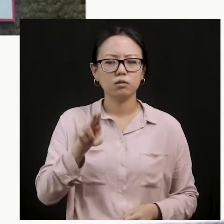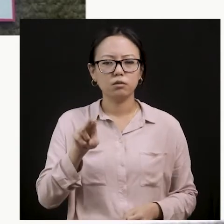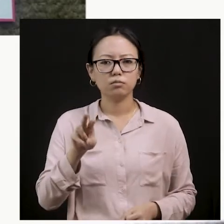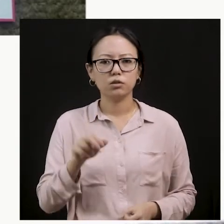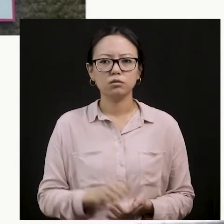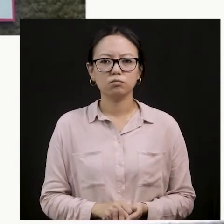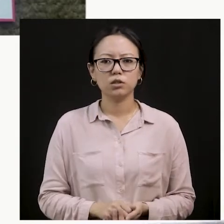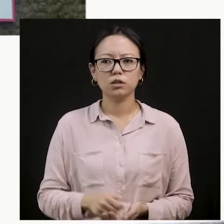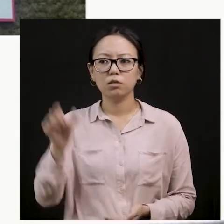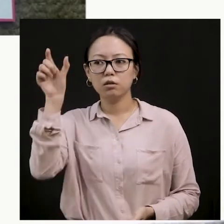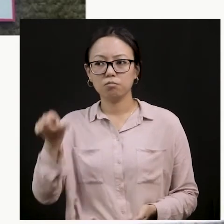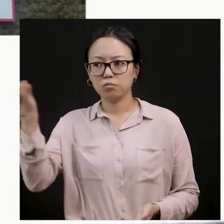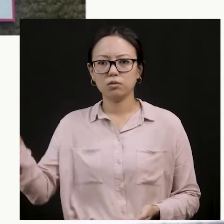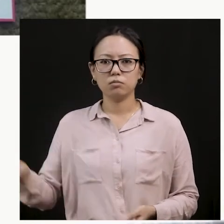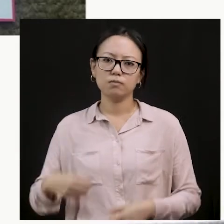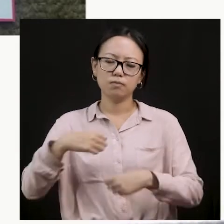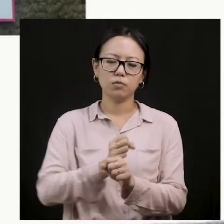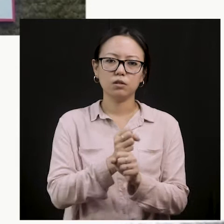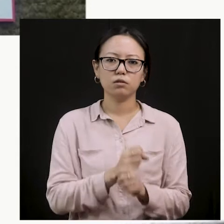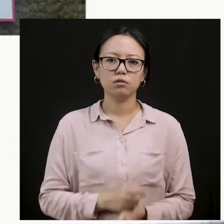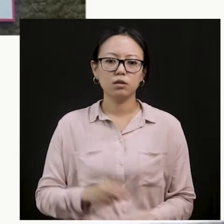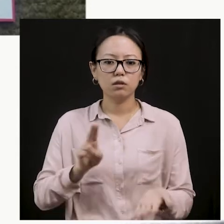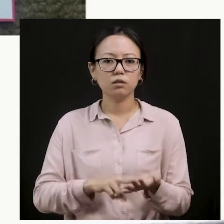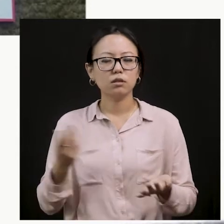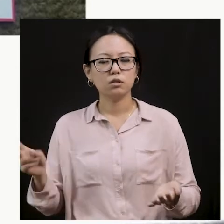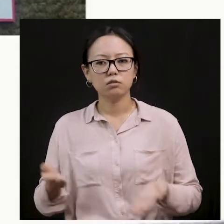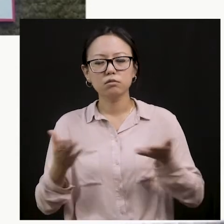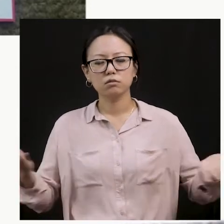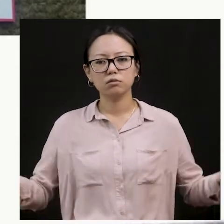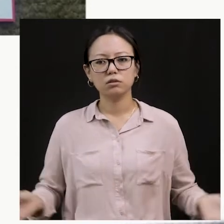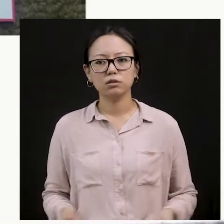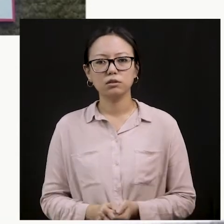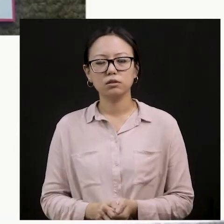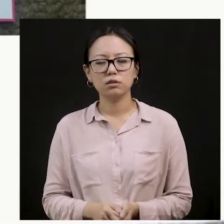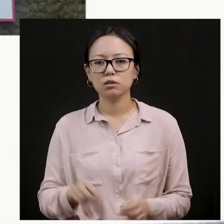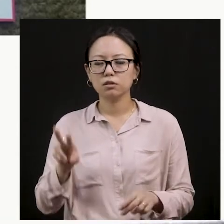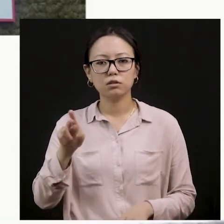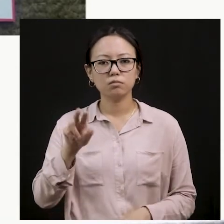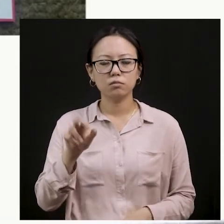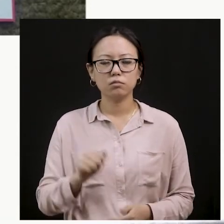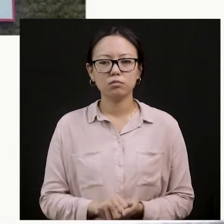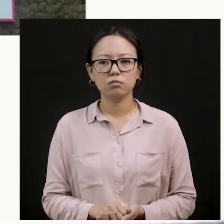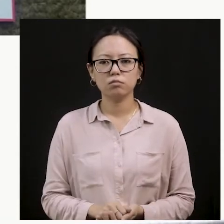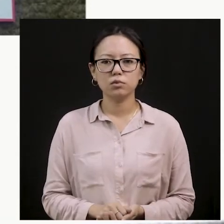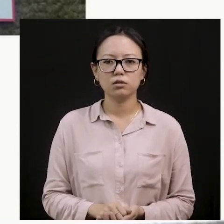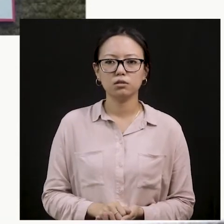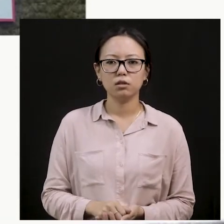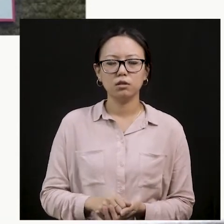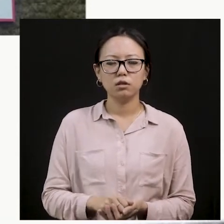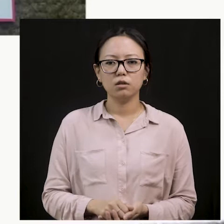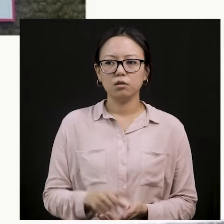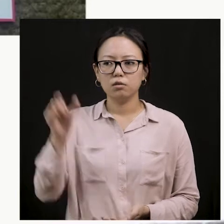natural things means which are not made by man. So we are going to see many